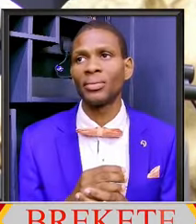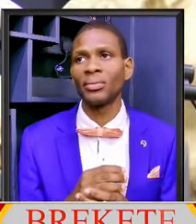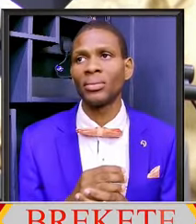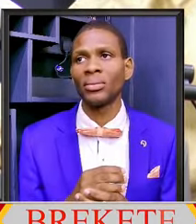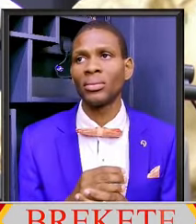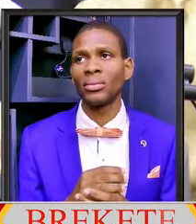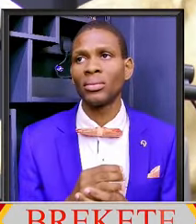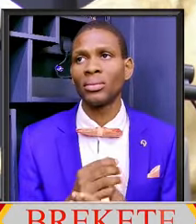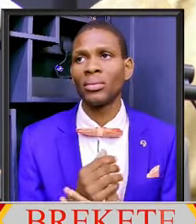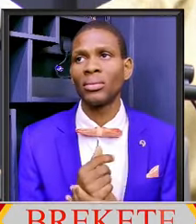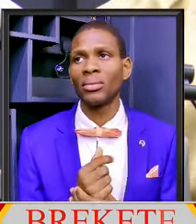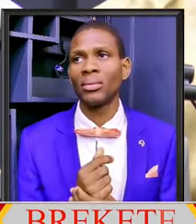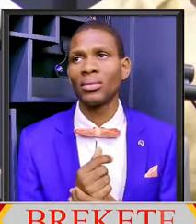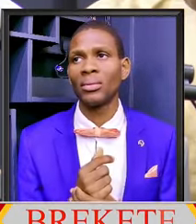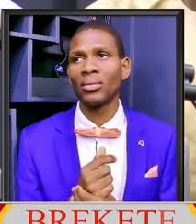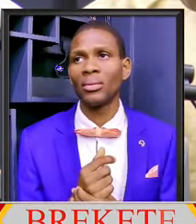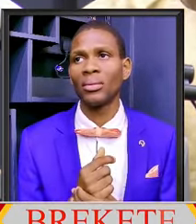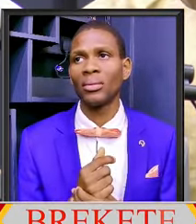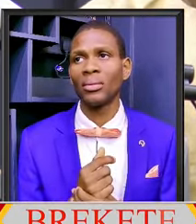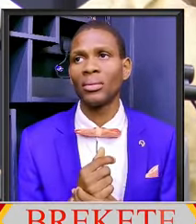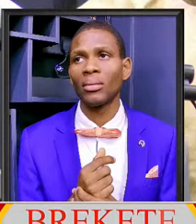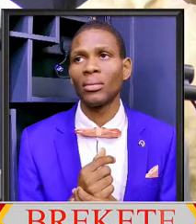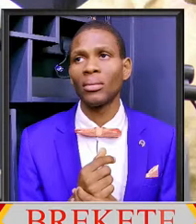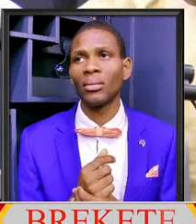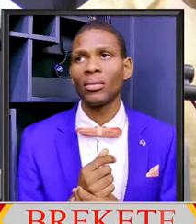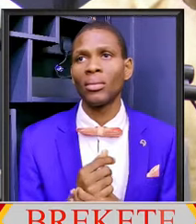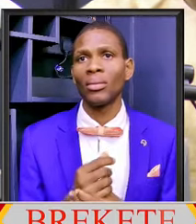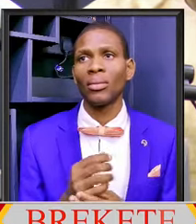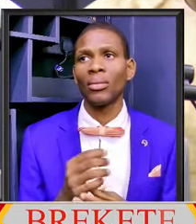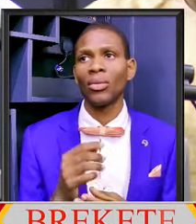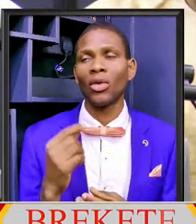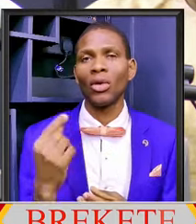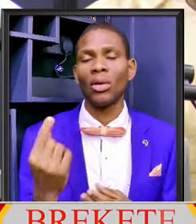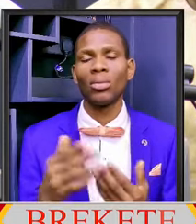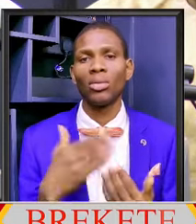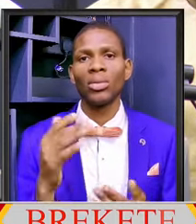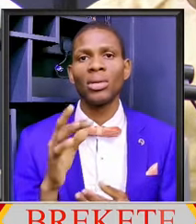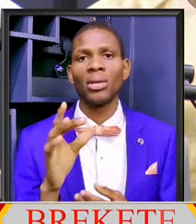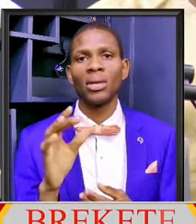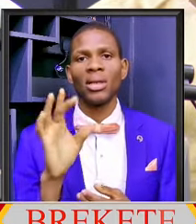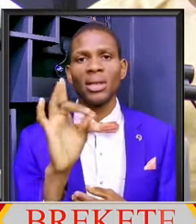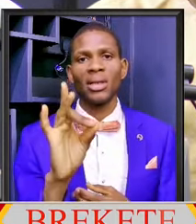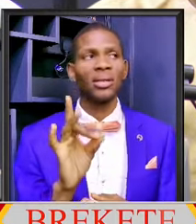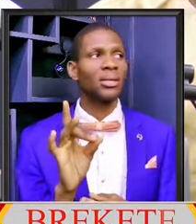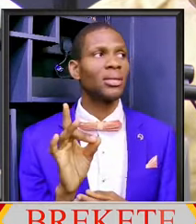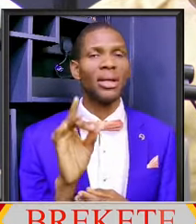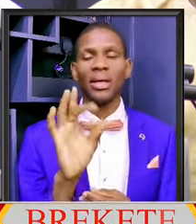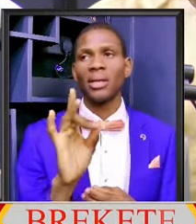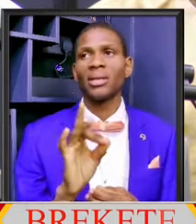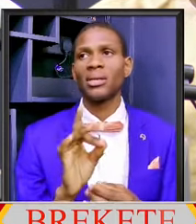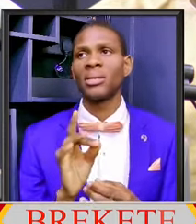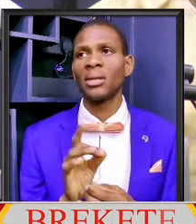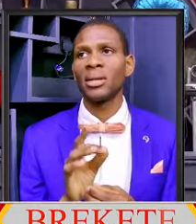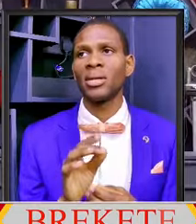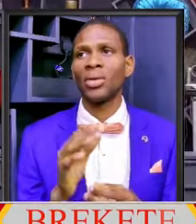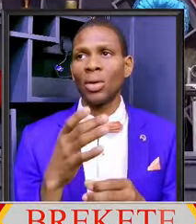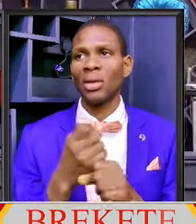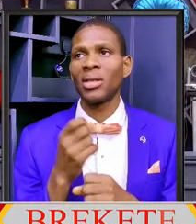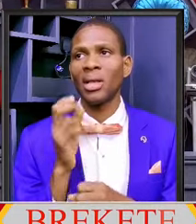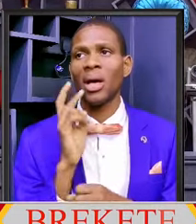You don't need to check how many credit you get. Almost eight. Eight credit? Yes, sir. Collect that in. Collect